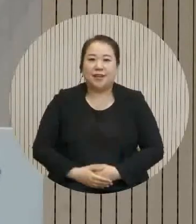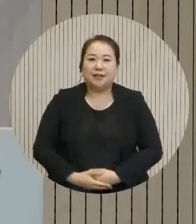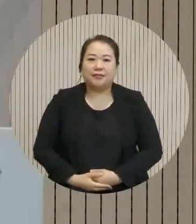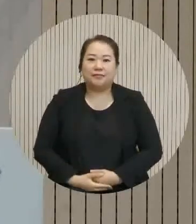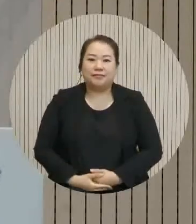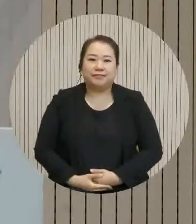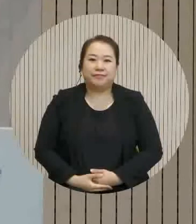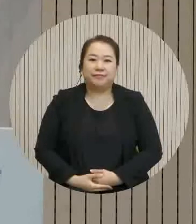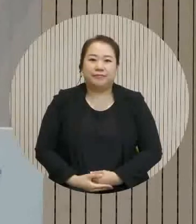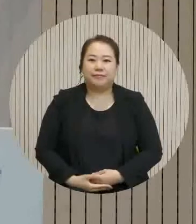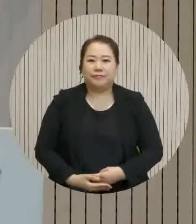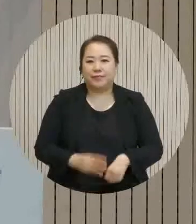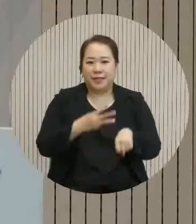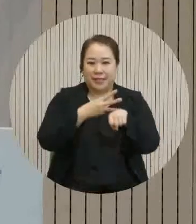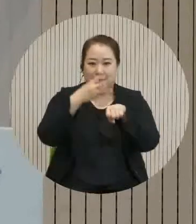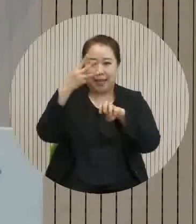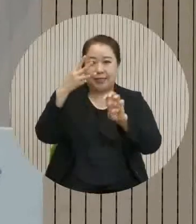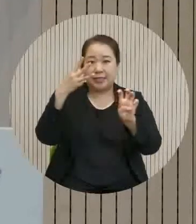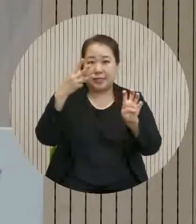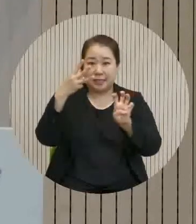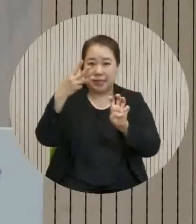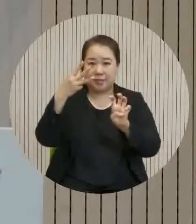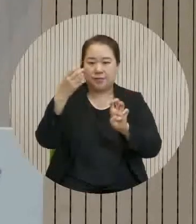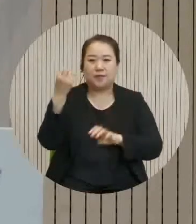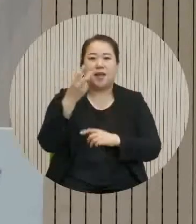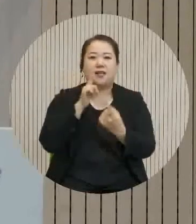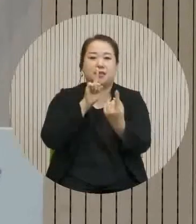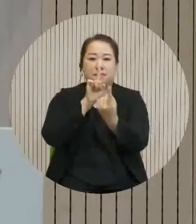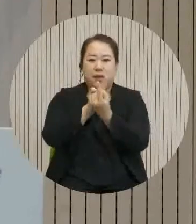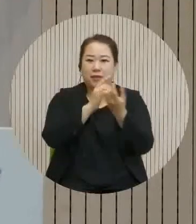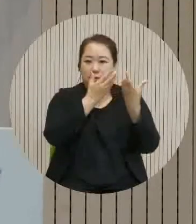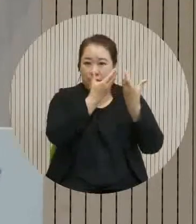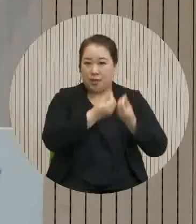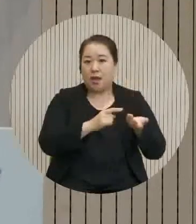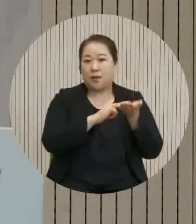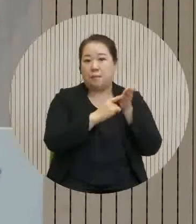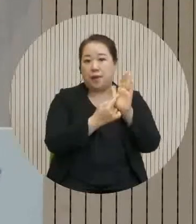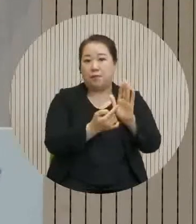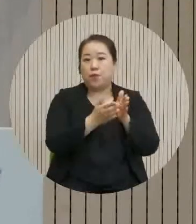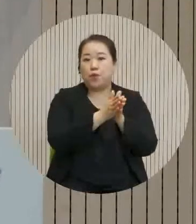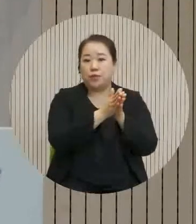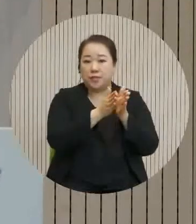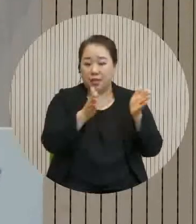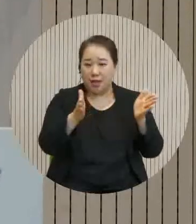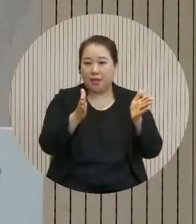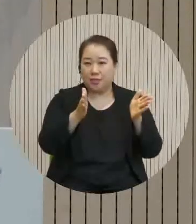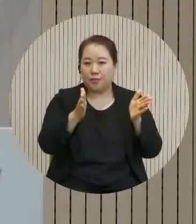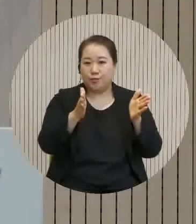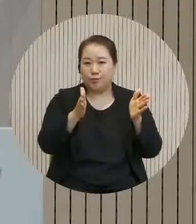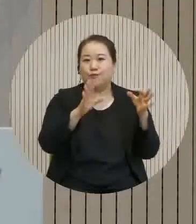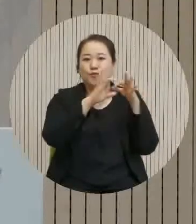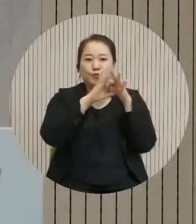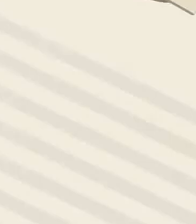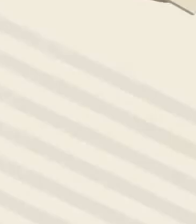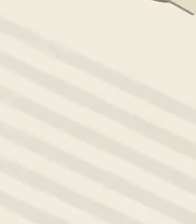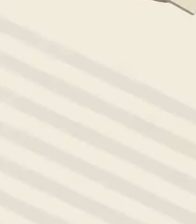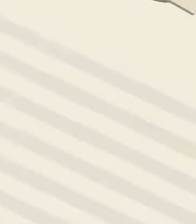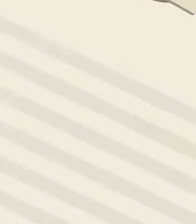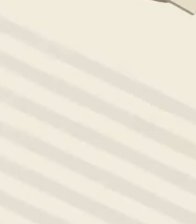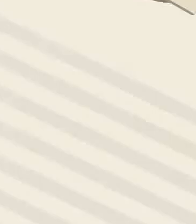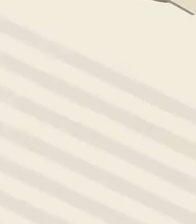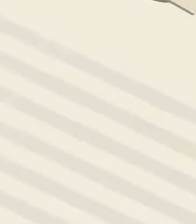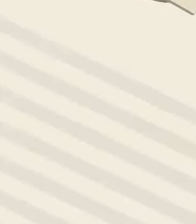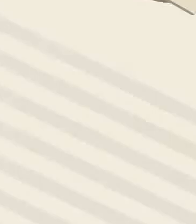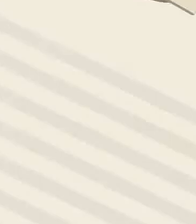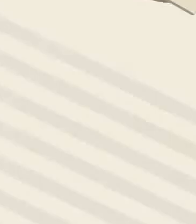have a break. We are going to be back at 3:40, and we are going to start the next part